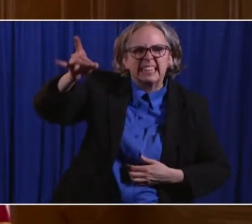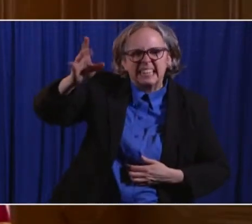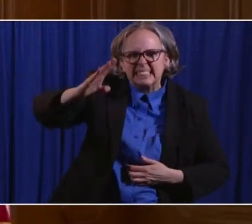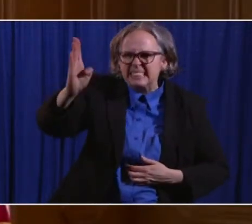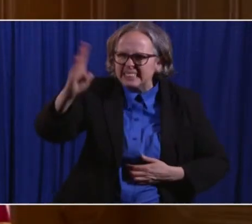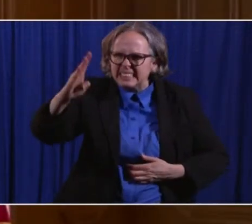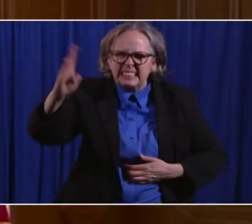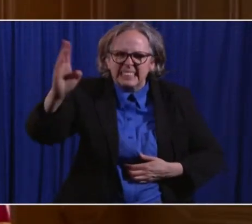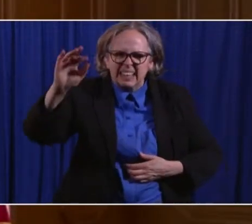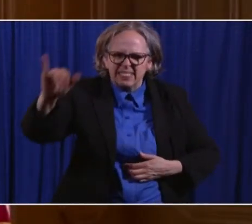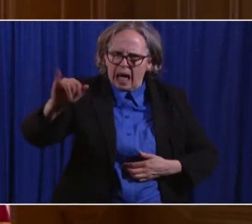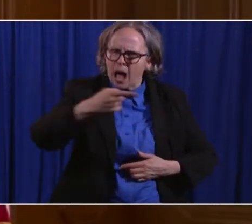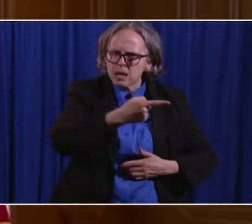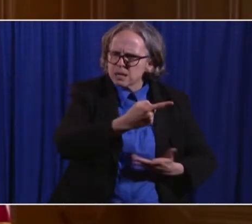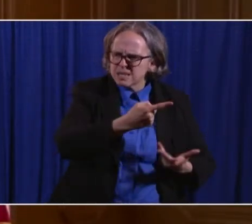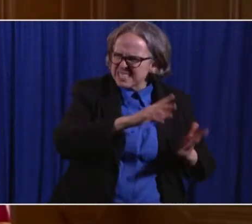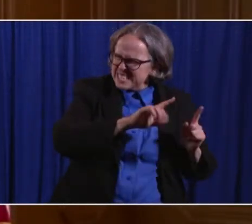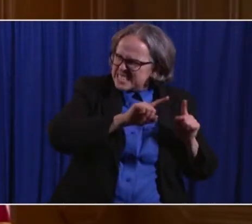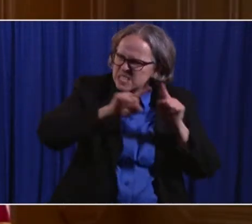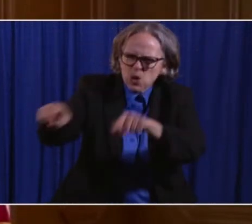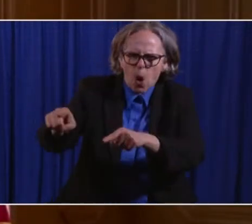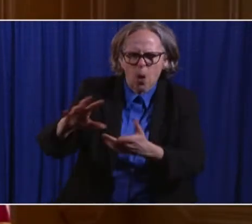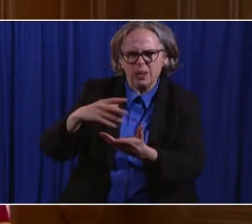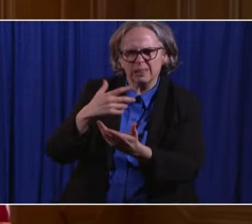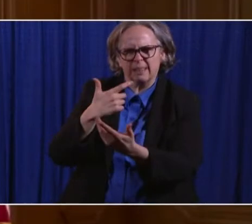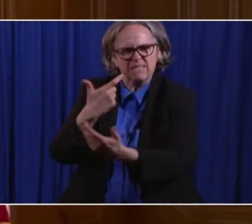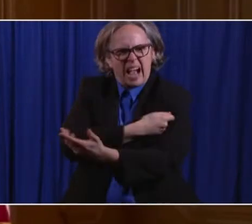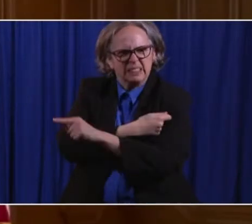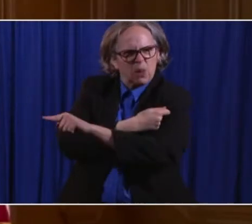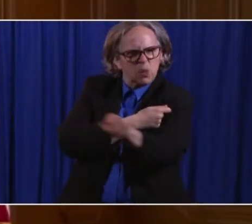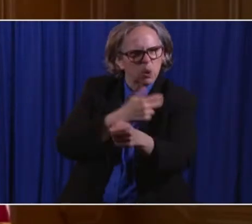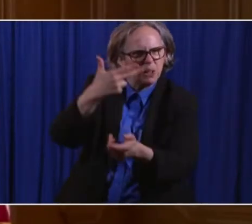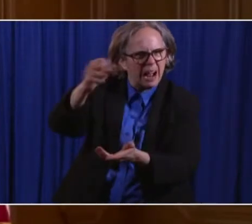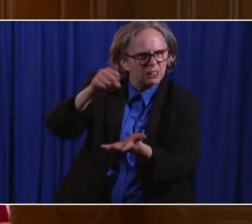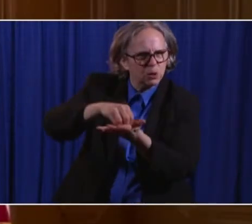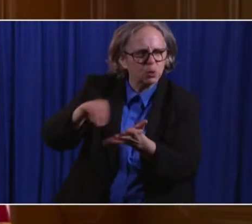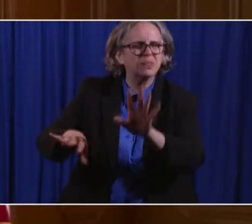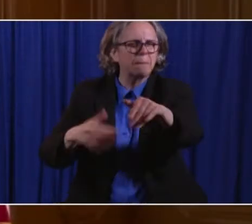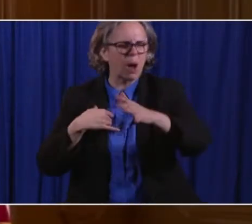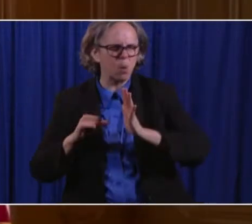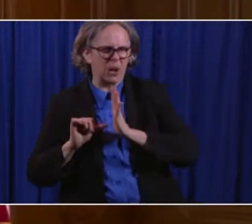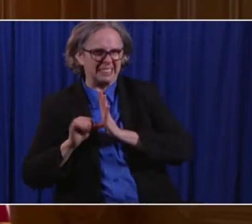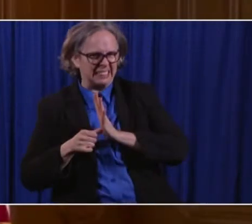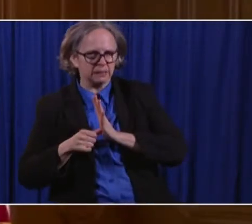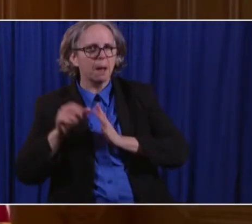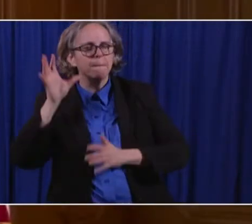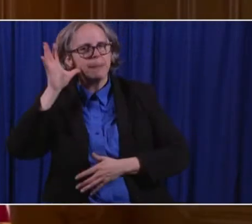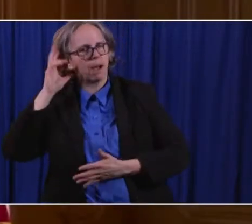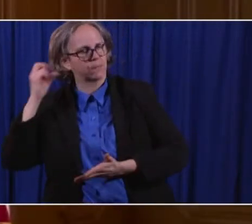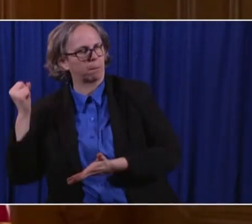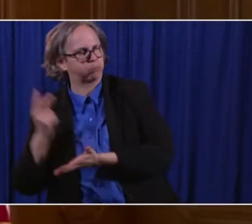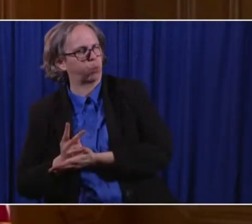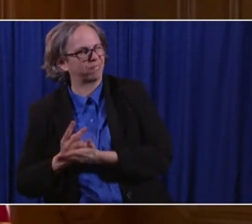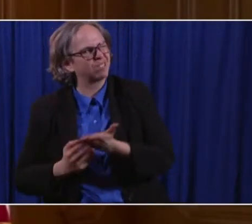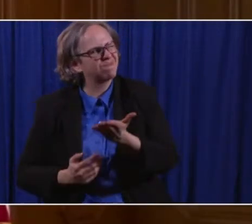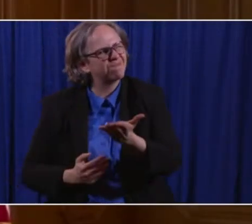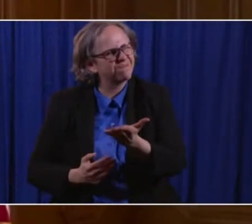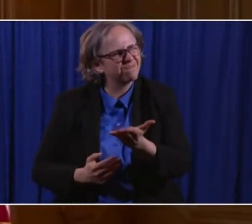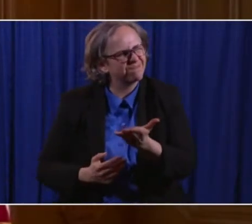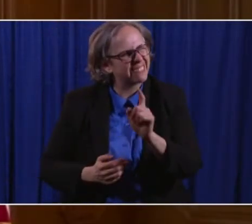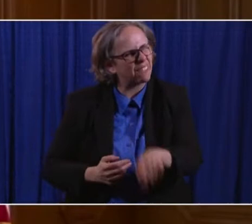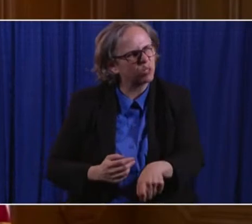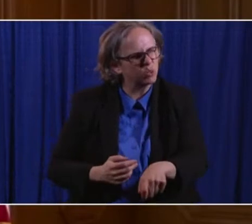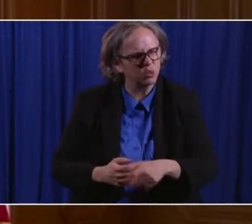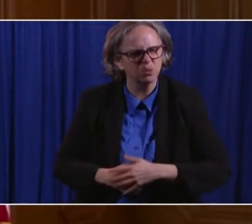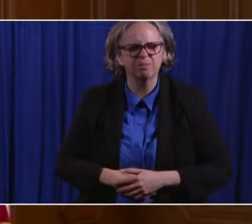them vaccinated as possible. They obviously have to have a permission slip. Those who are 16, 17 have to have a permission